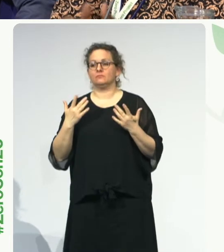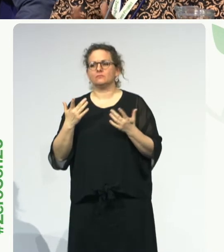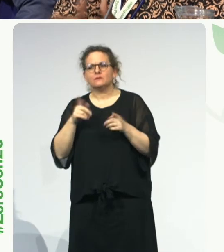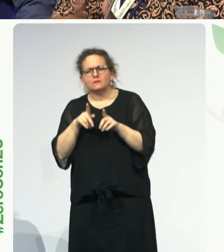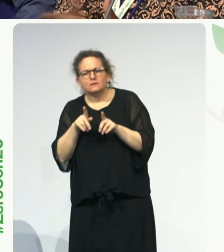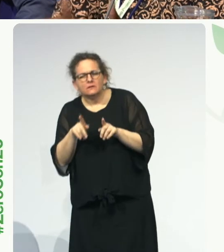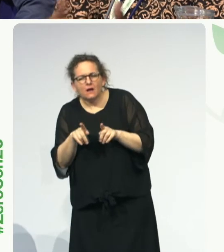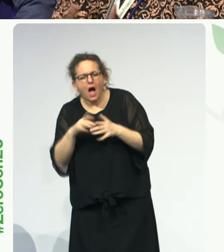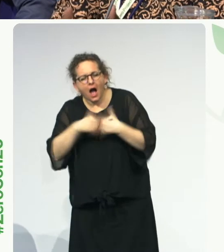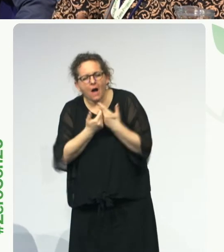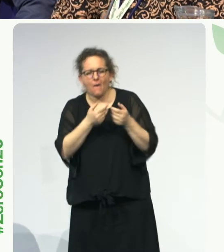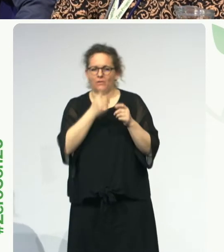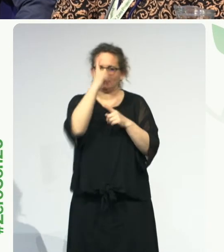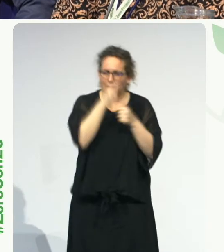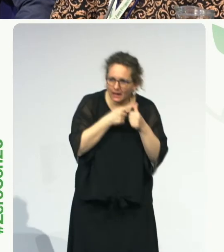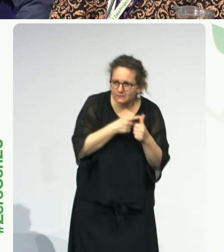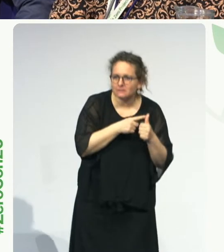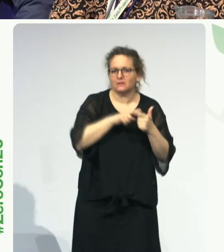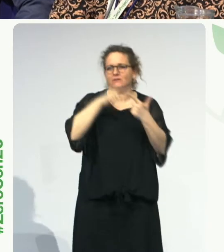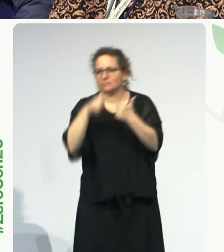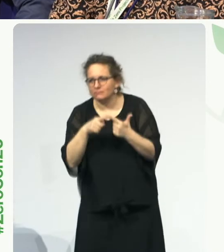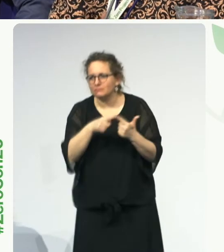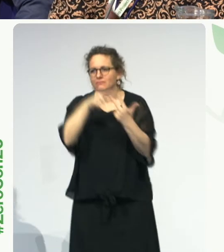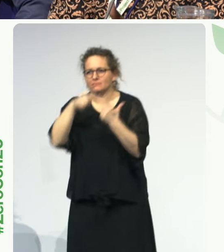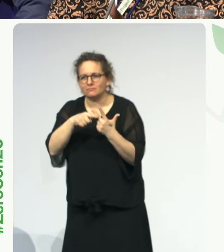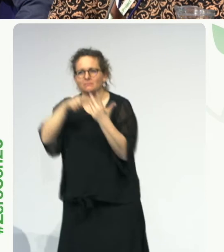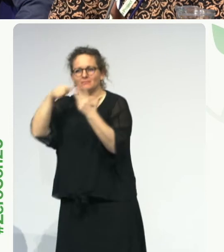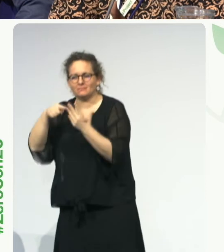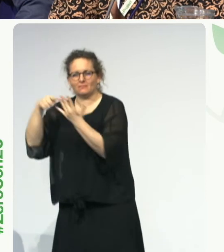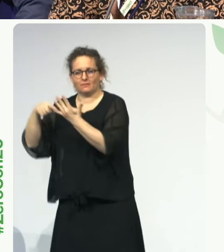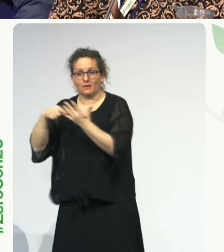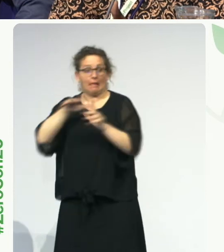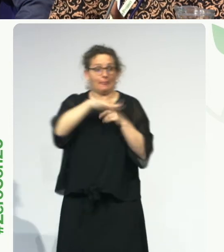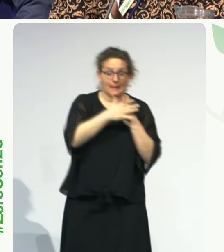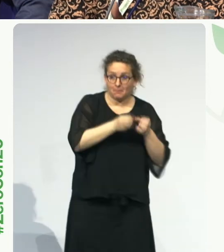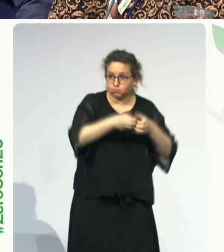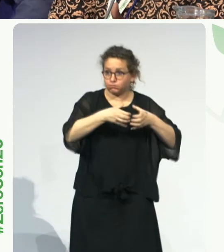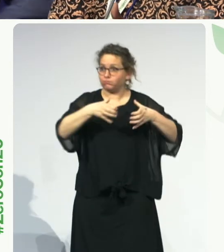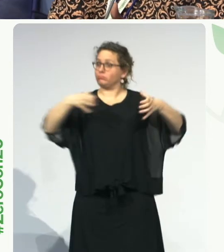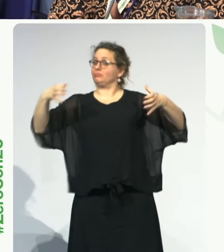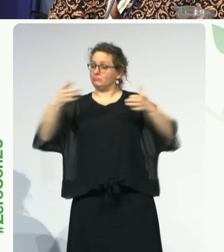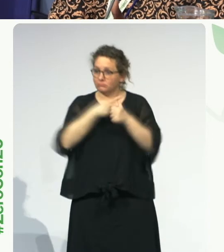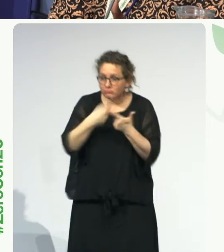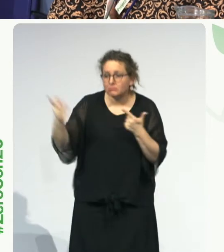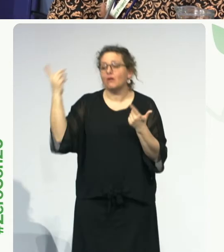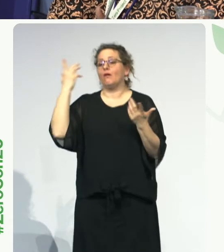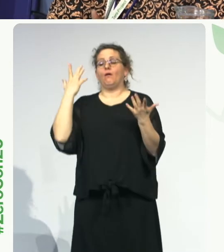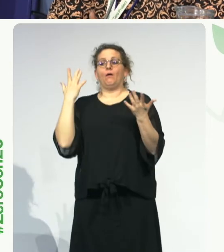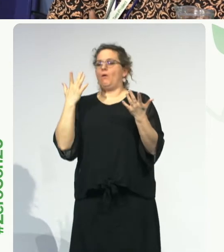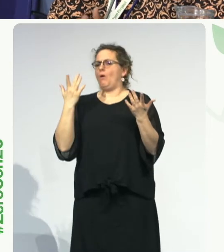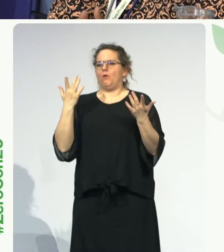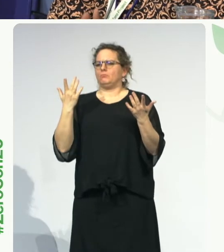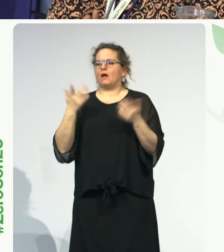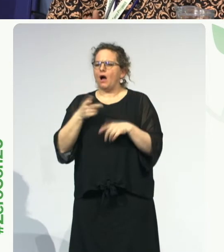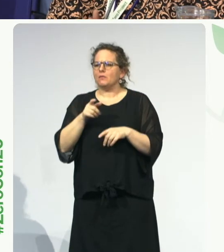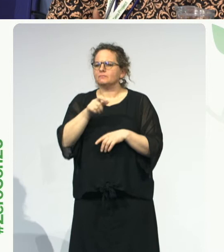taught them how to create school inclusion teams. And the other module was on identifying